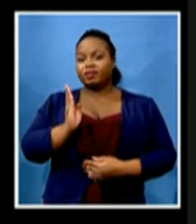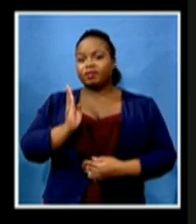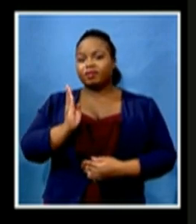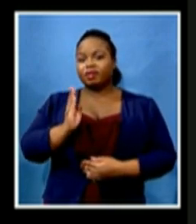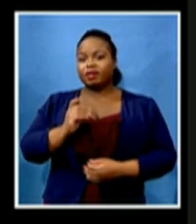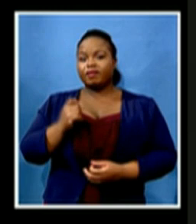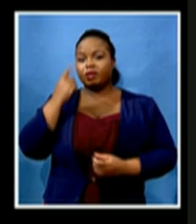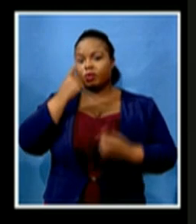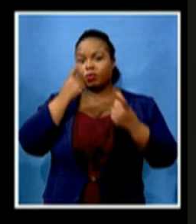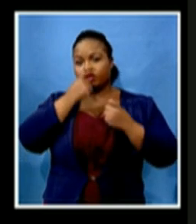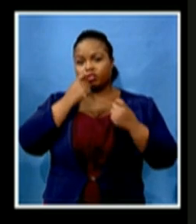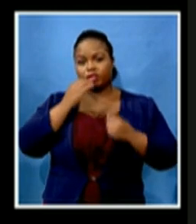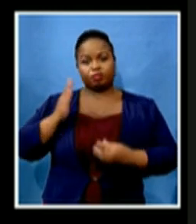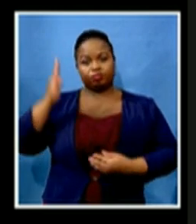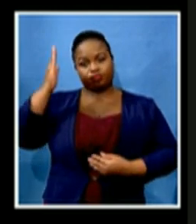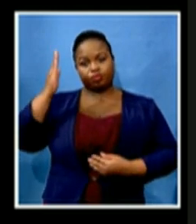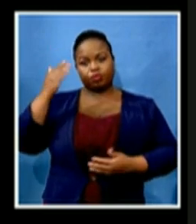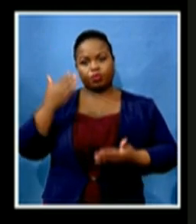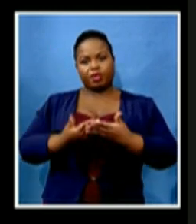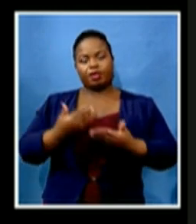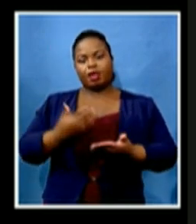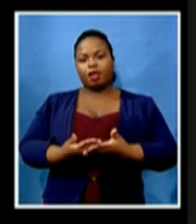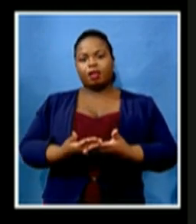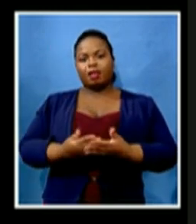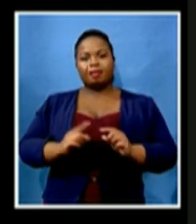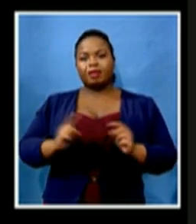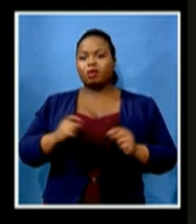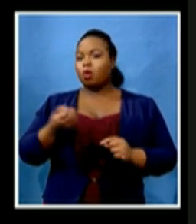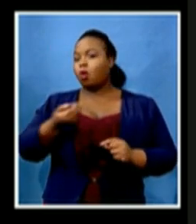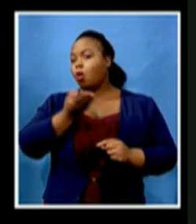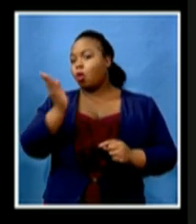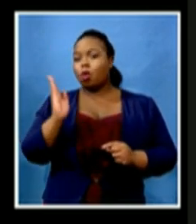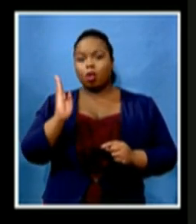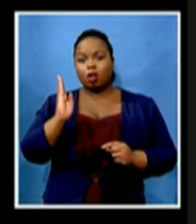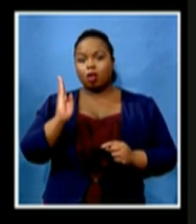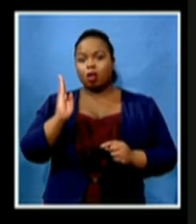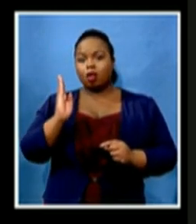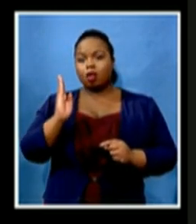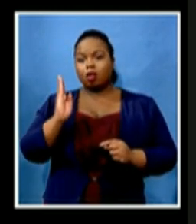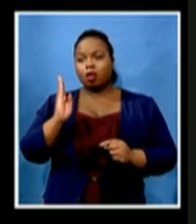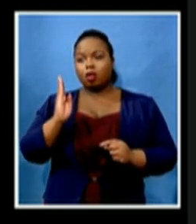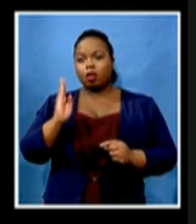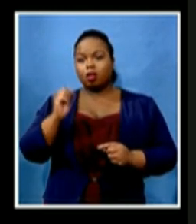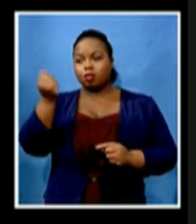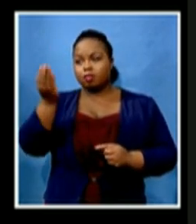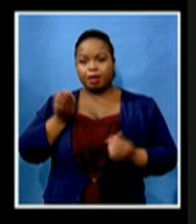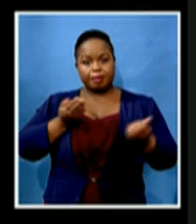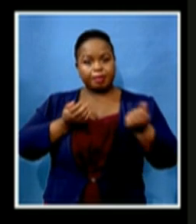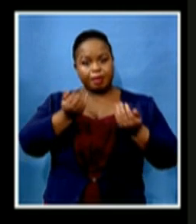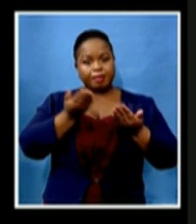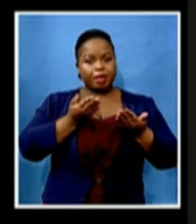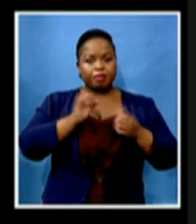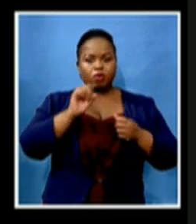to probably take every single question. You may raise your hands